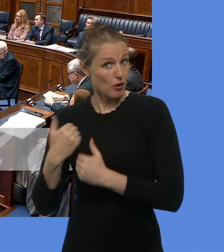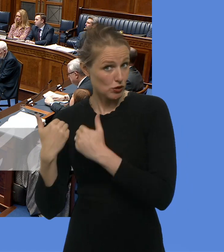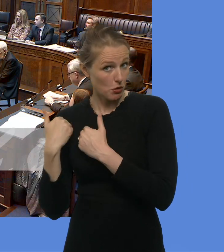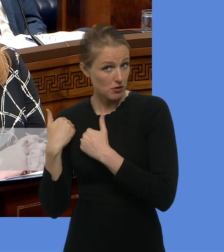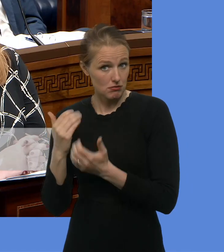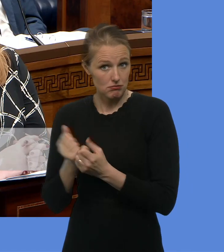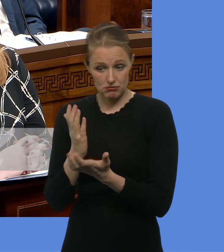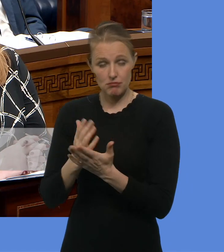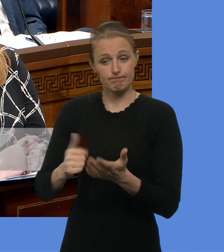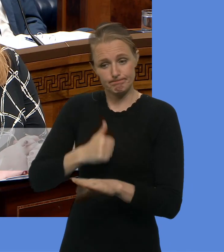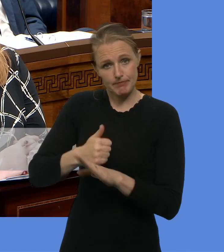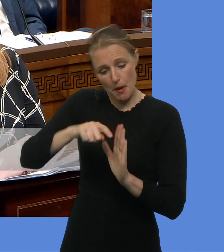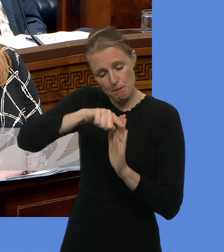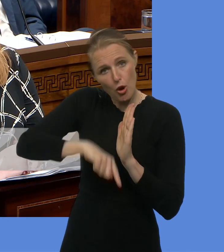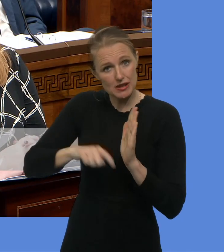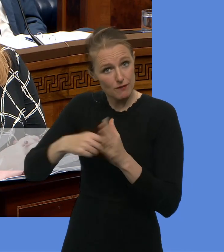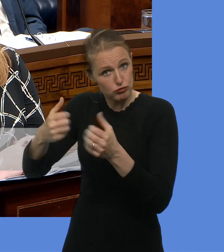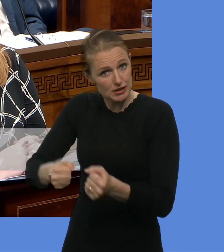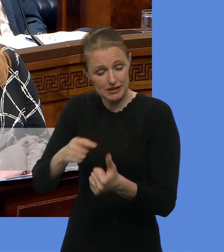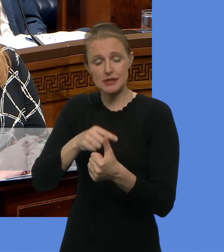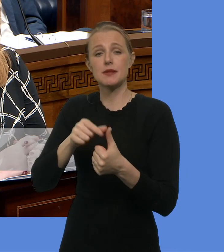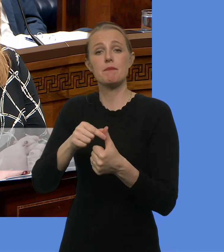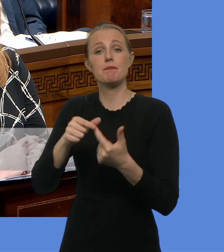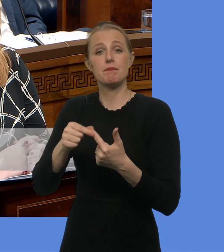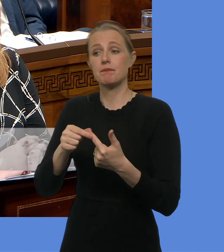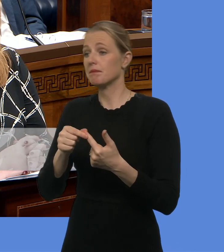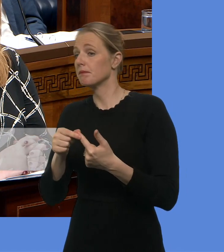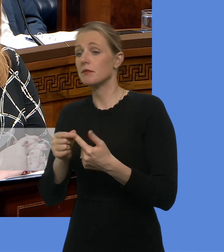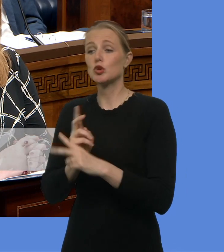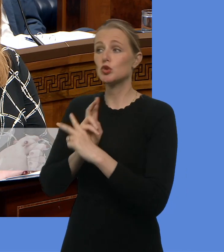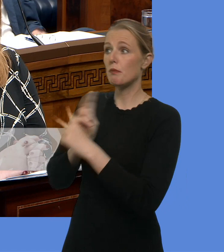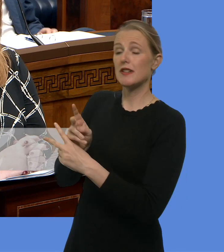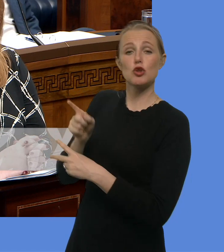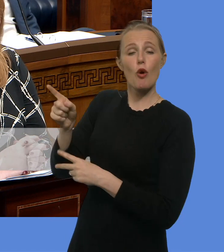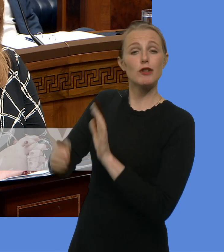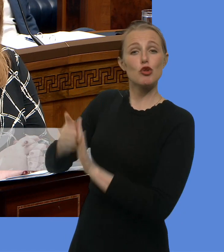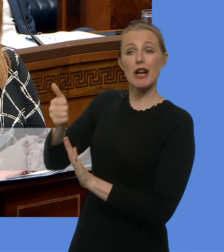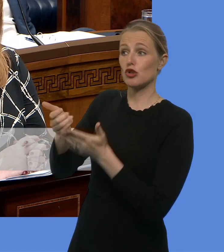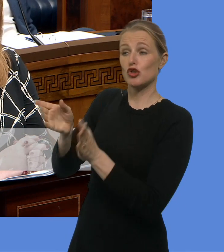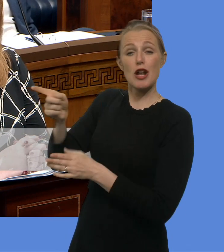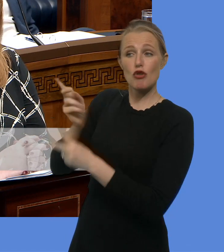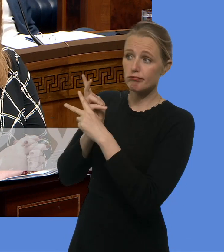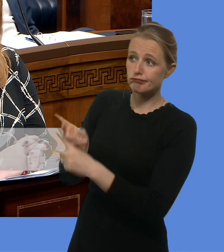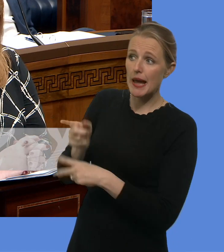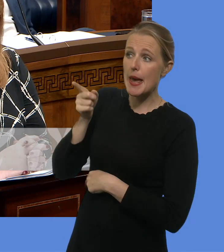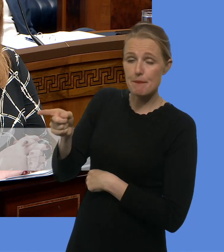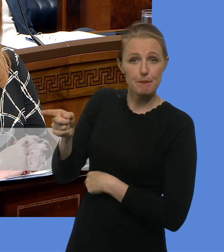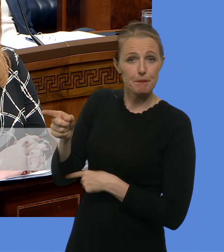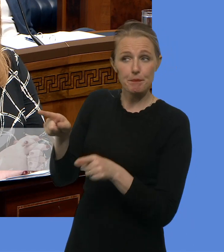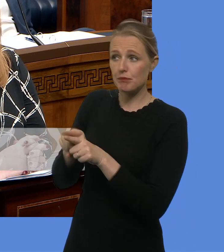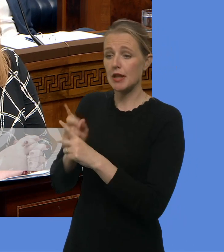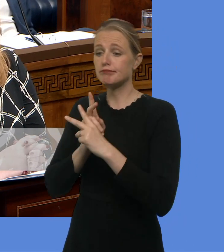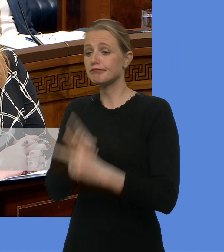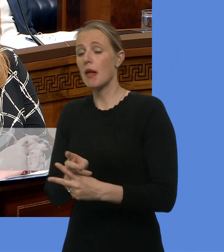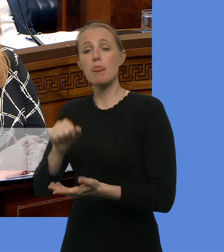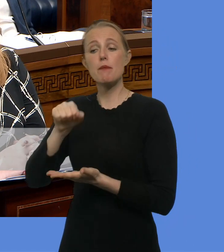prison policy. It lies in supervision of the Director-General and oversight of the budget. It